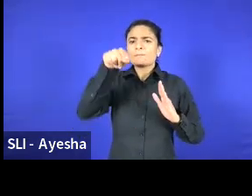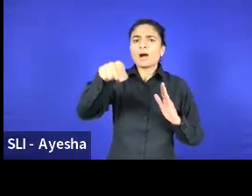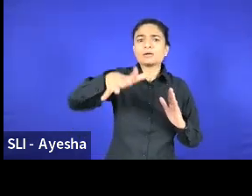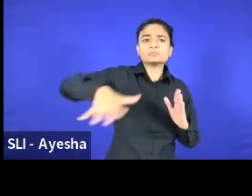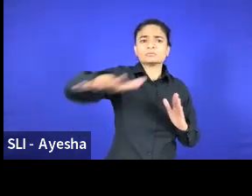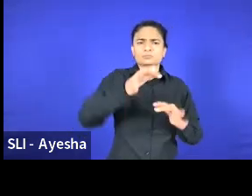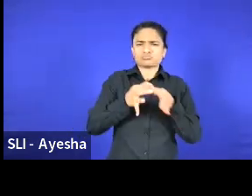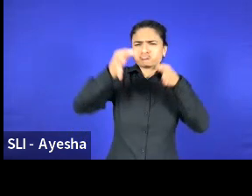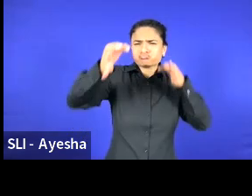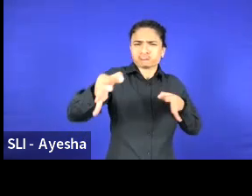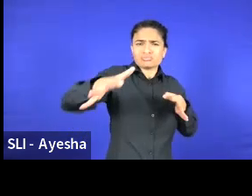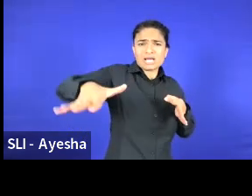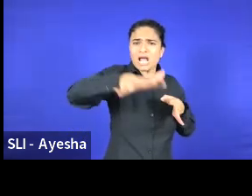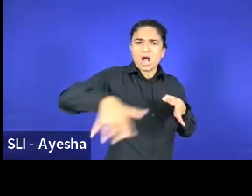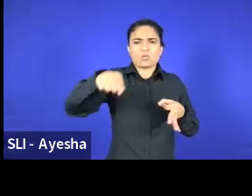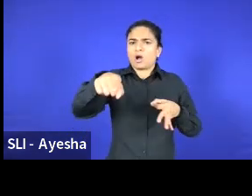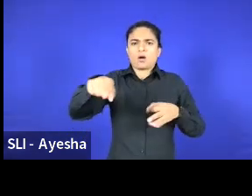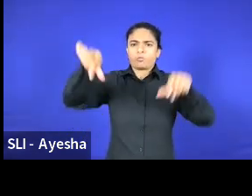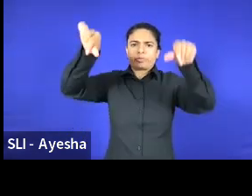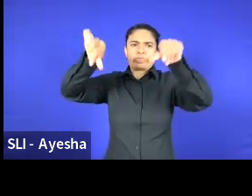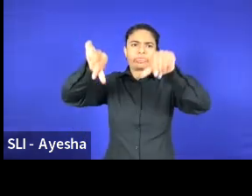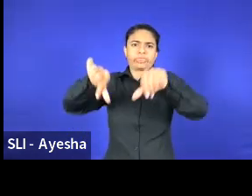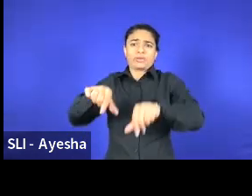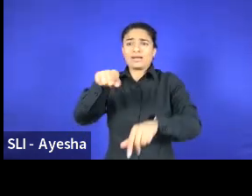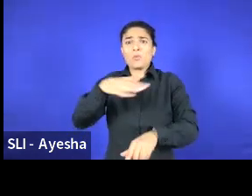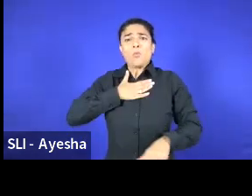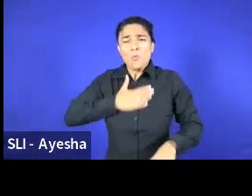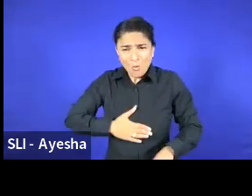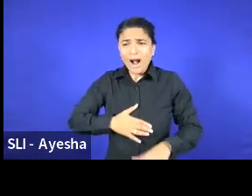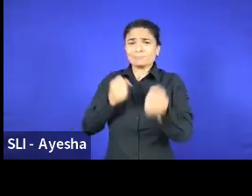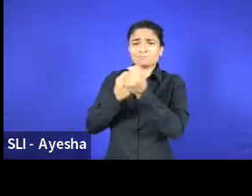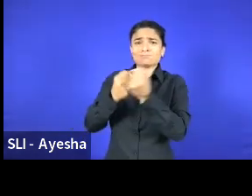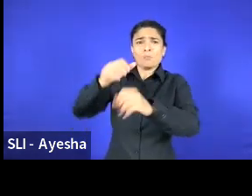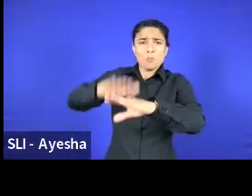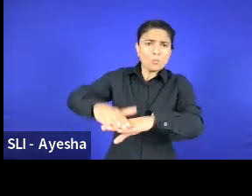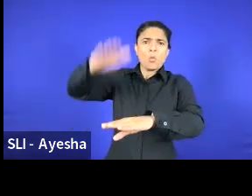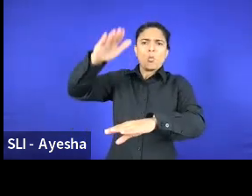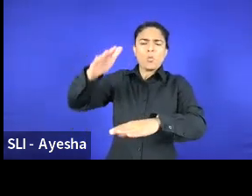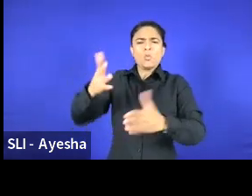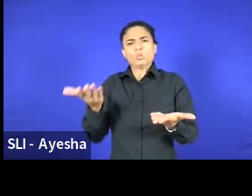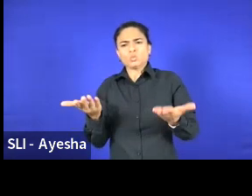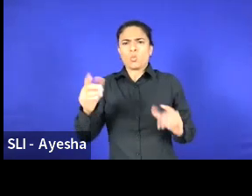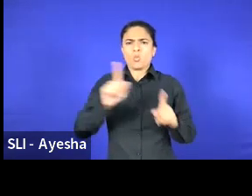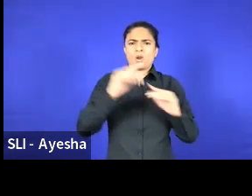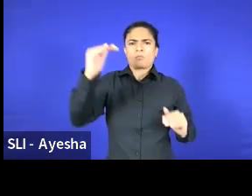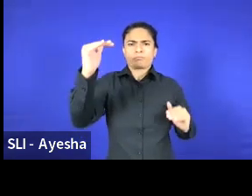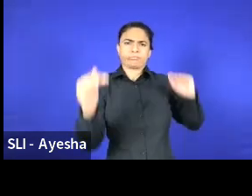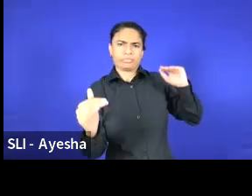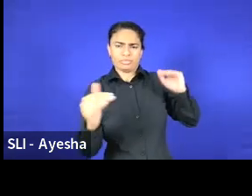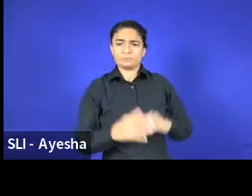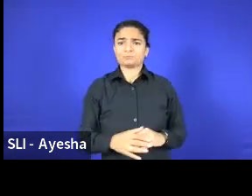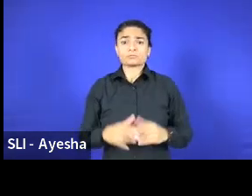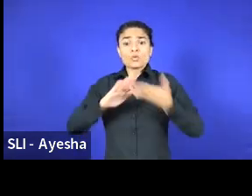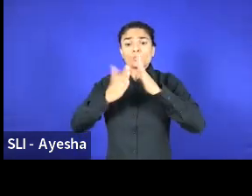community verification of applicant list for the disability card. It's indeed a practice in social protection,